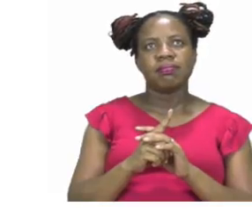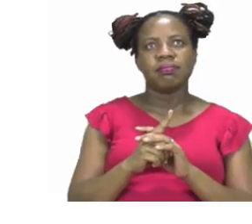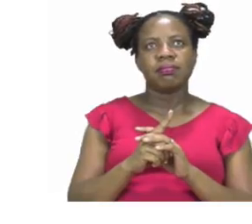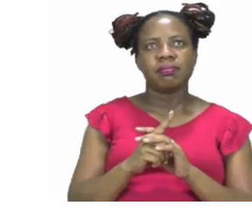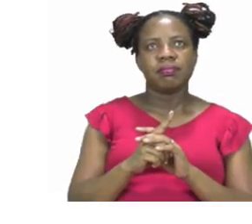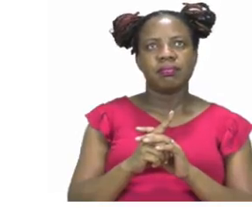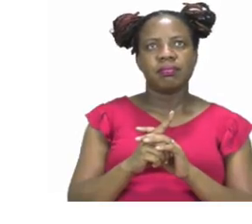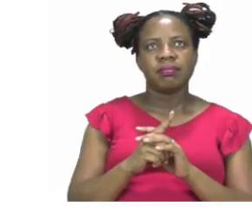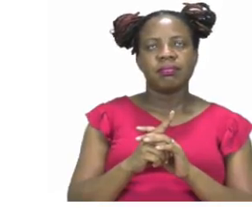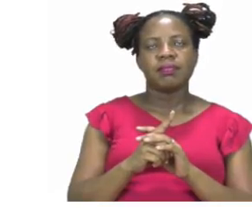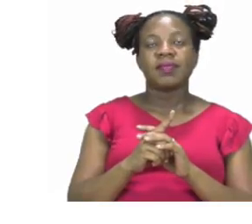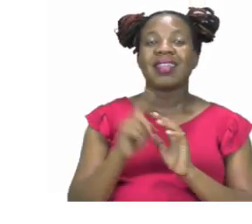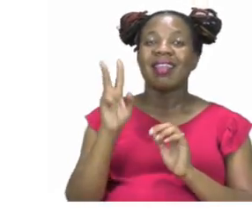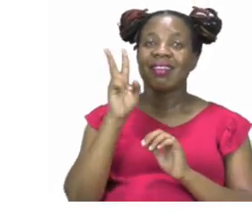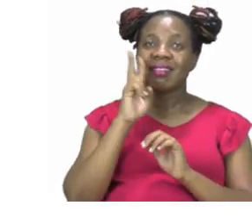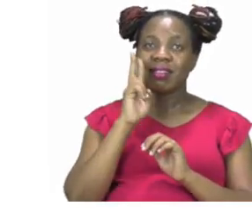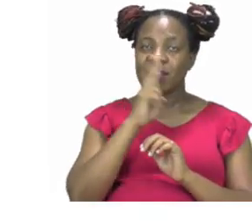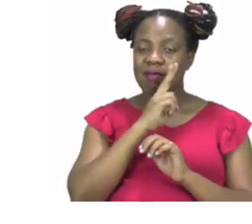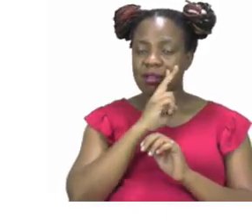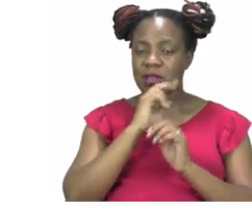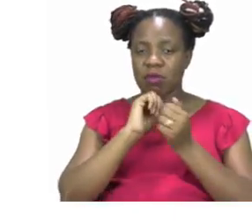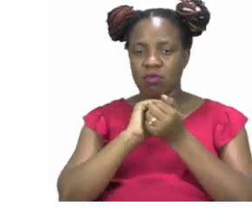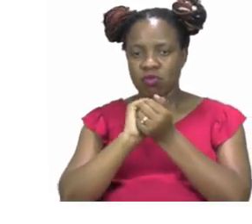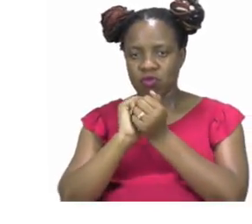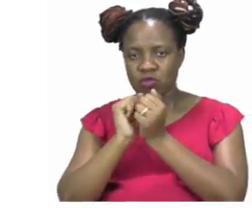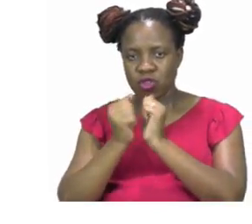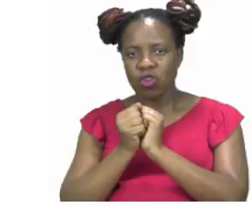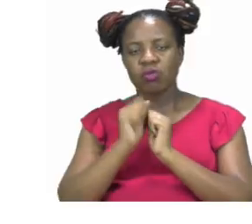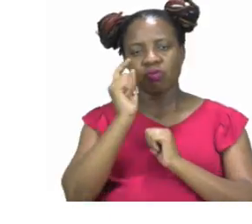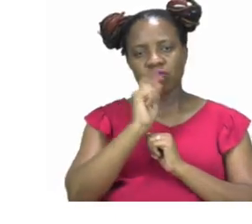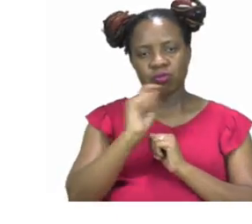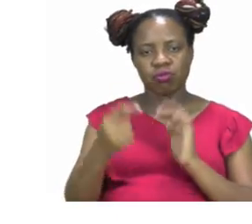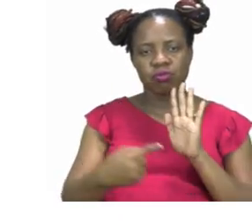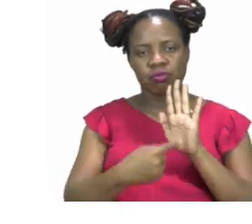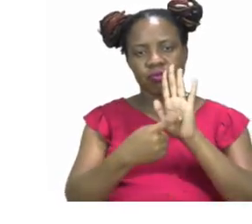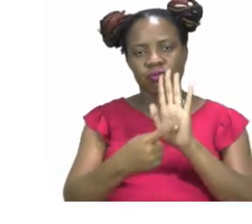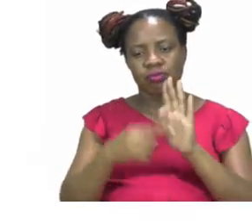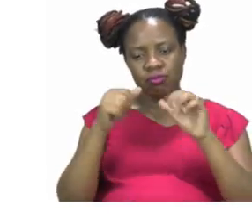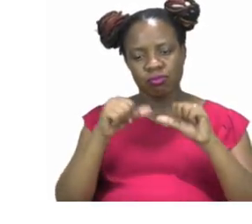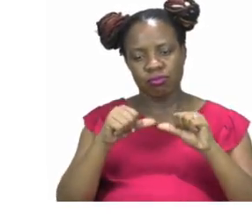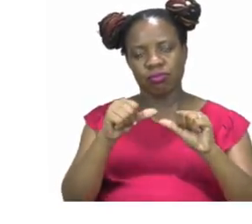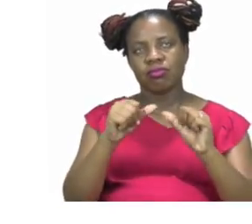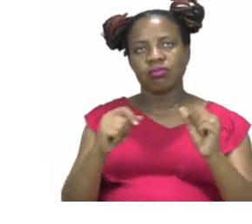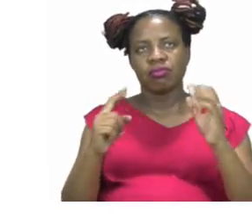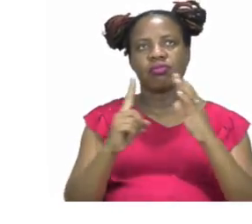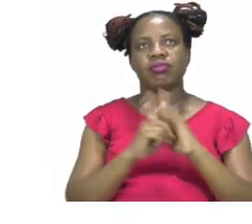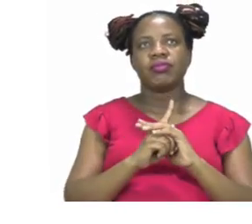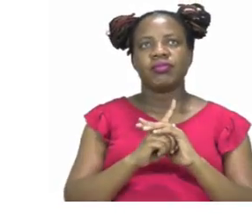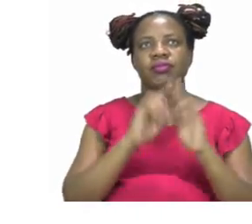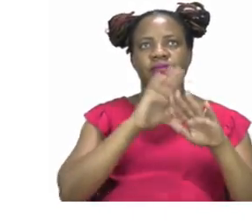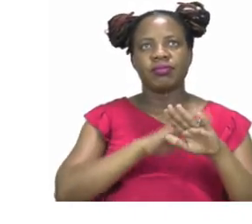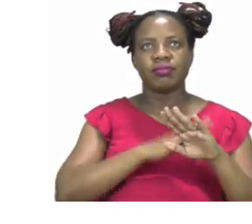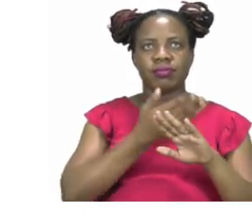the present continuous tenses. Now let's quickly have a look at the example. Now you